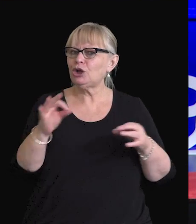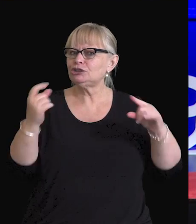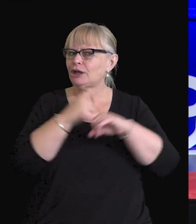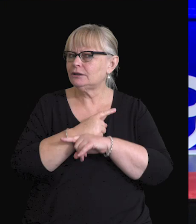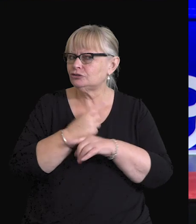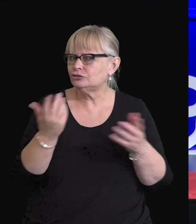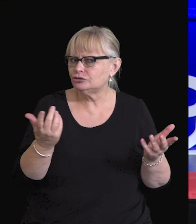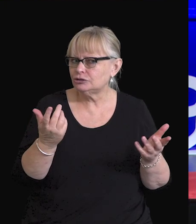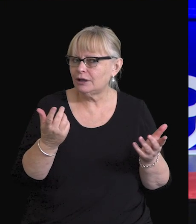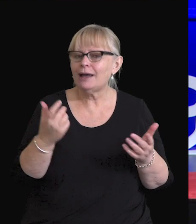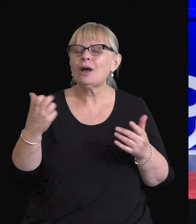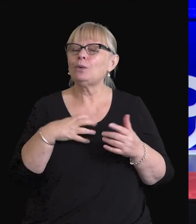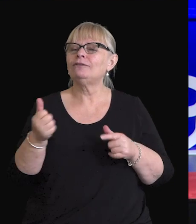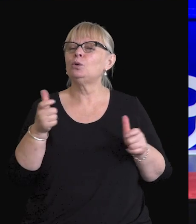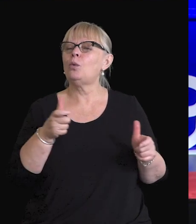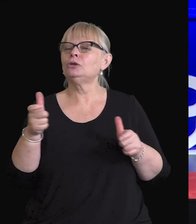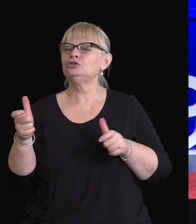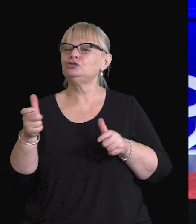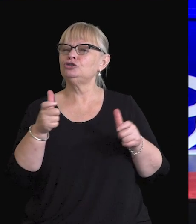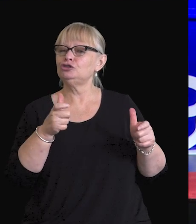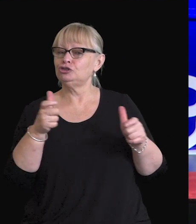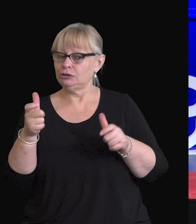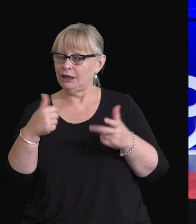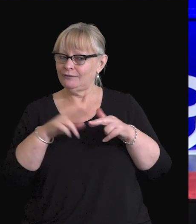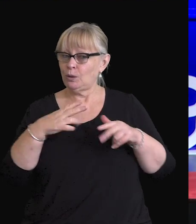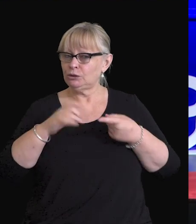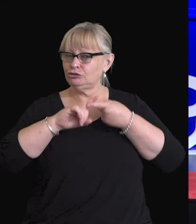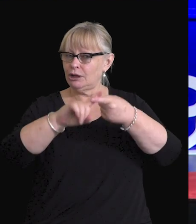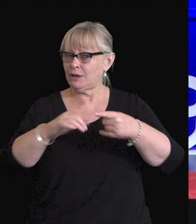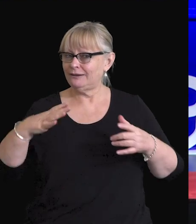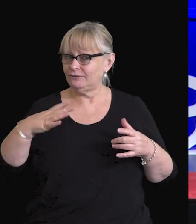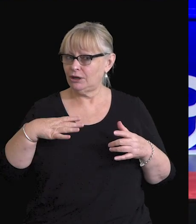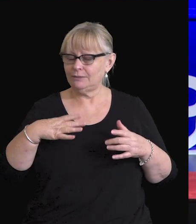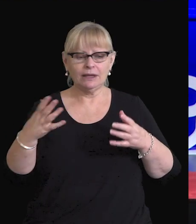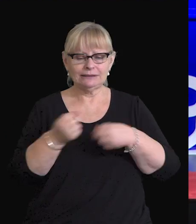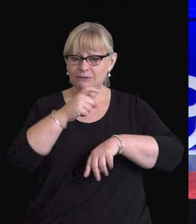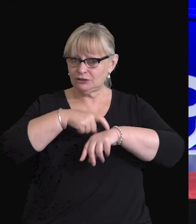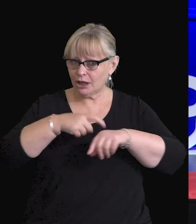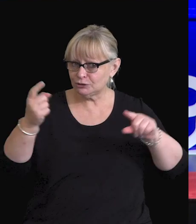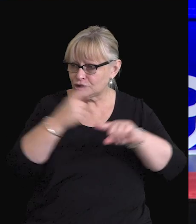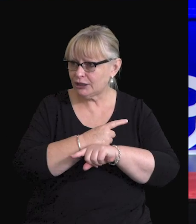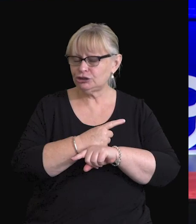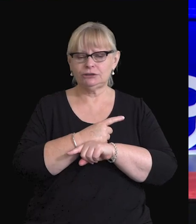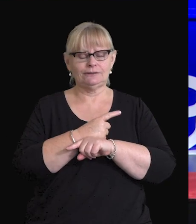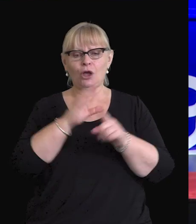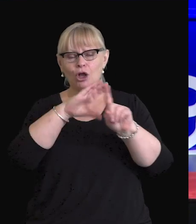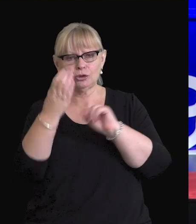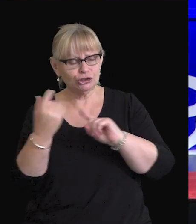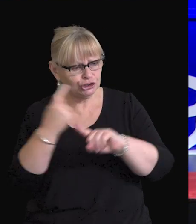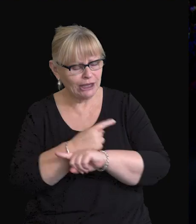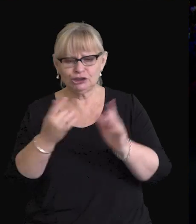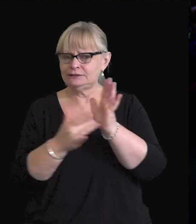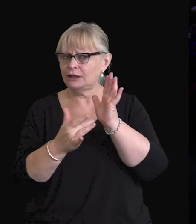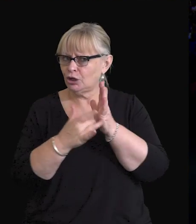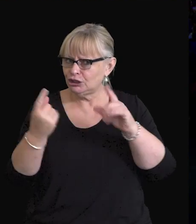But the price of freedom is eternal vigilance. And just as times change, just as culture changes, just as our society changes and